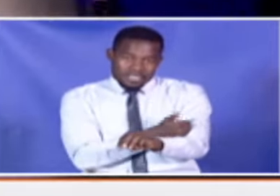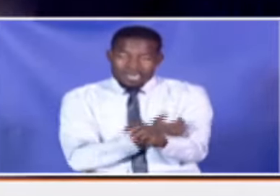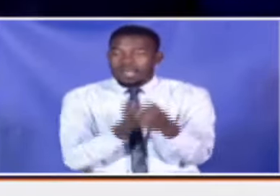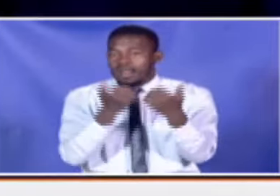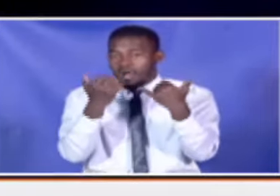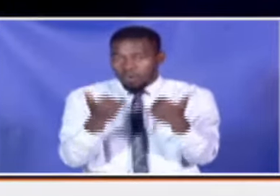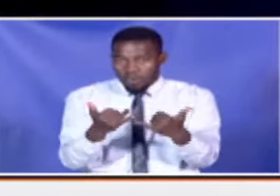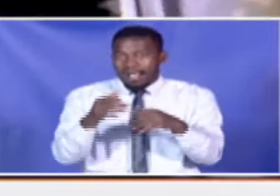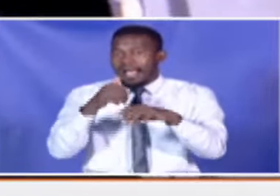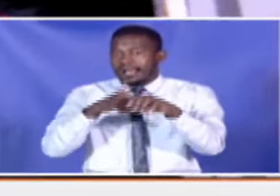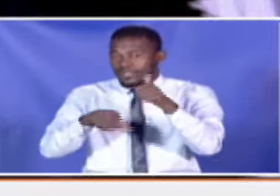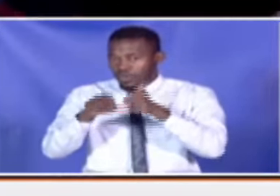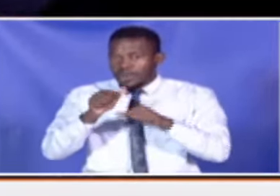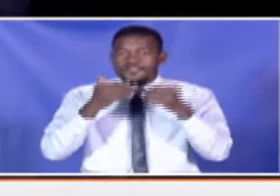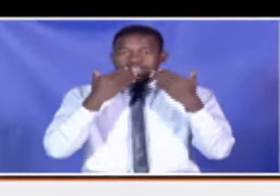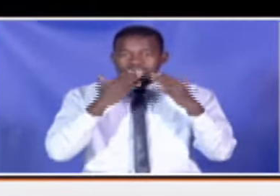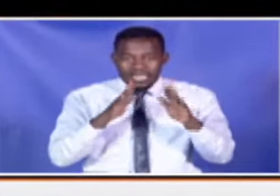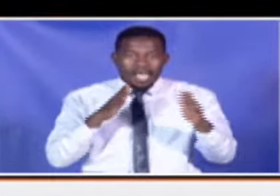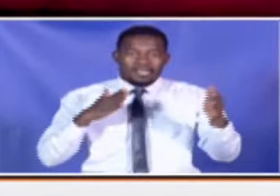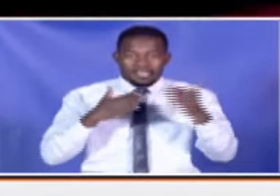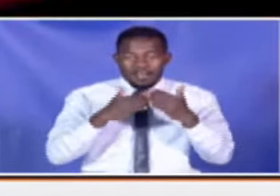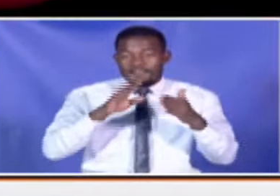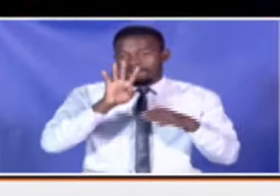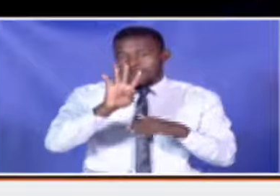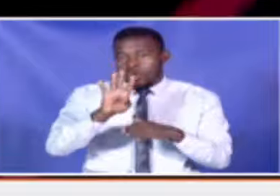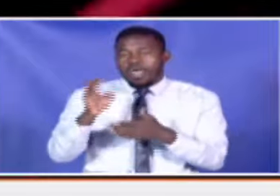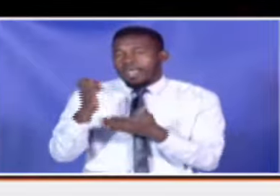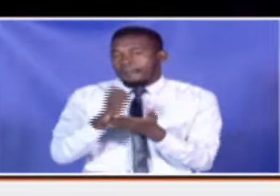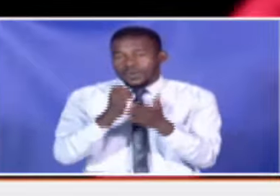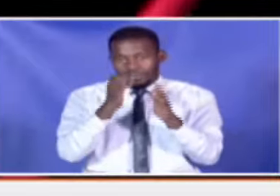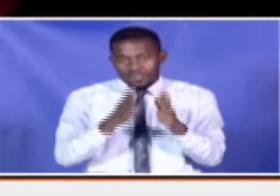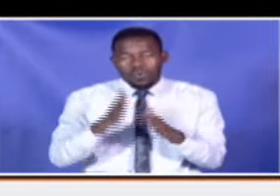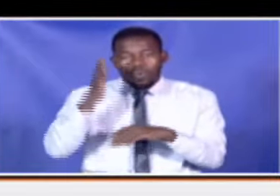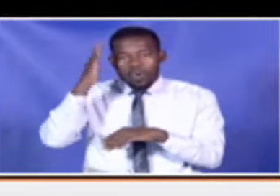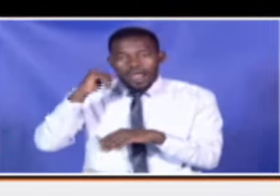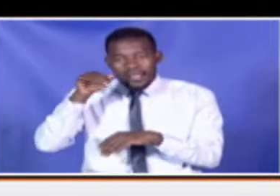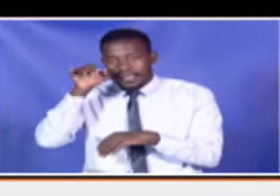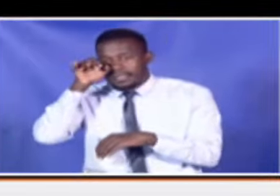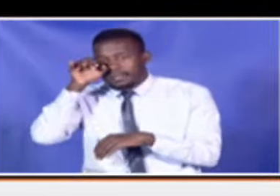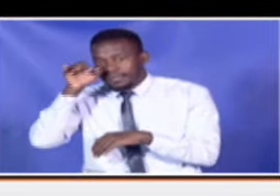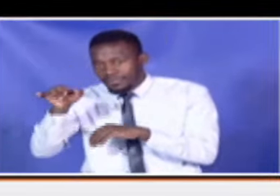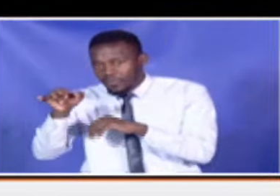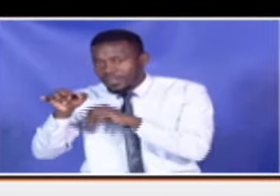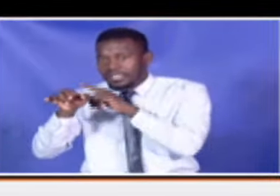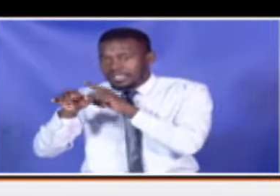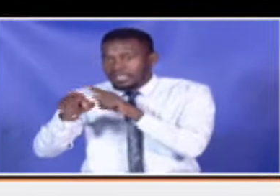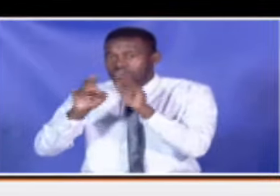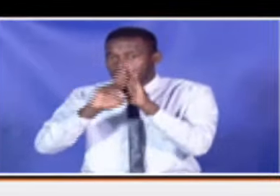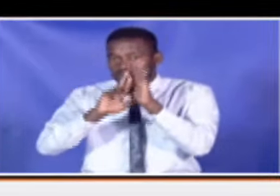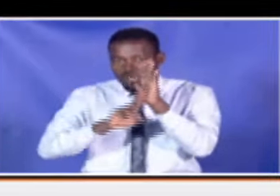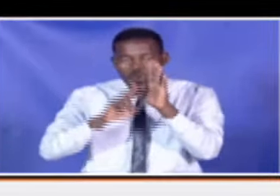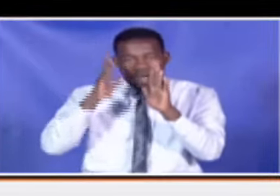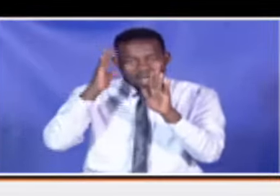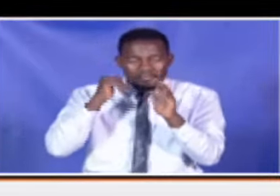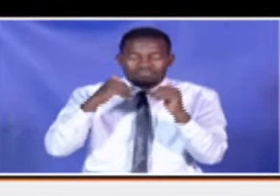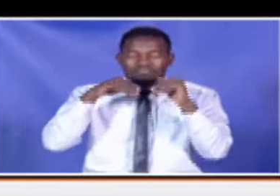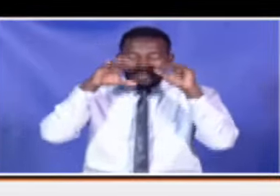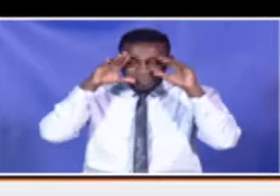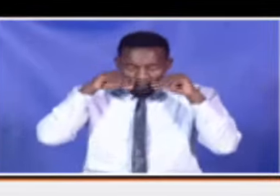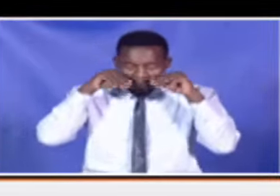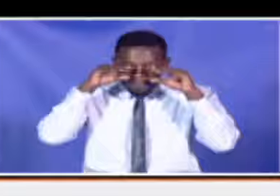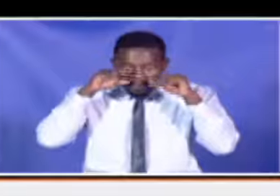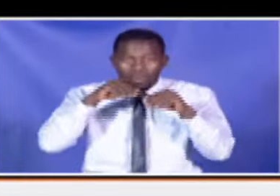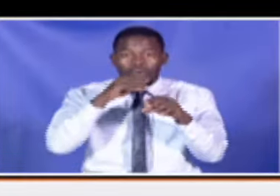taken action against four of its employees for negligence as they were found to have slept on the job.